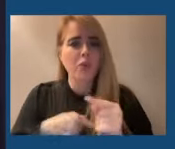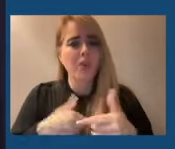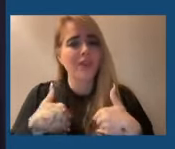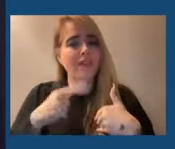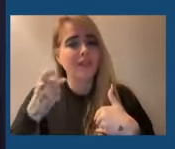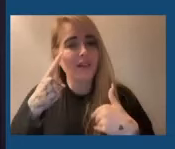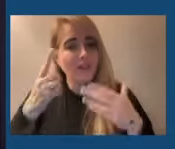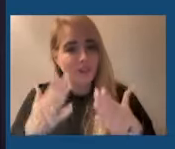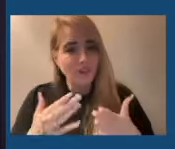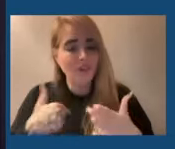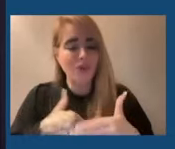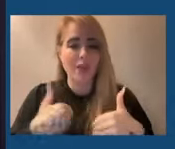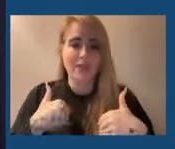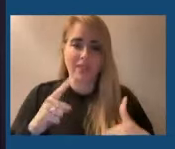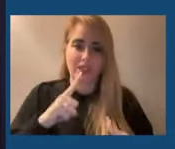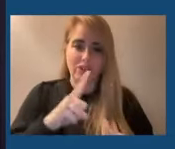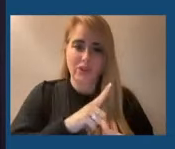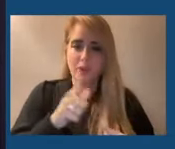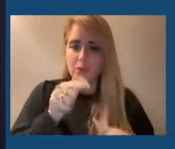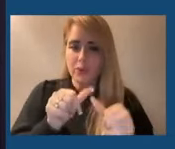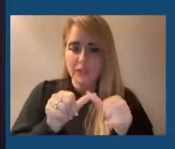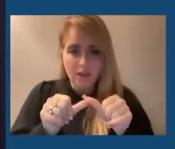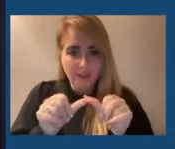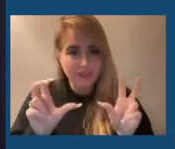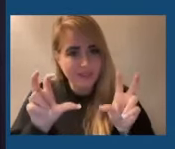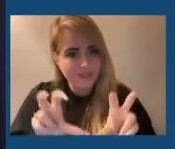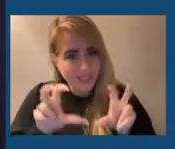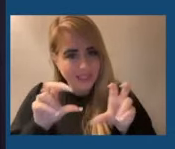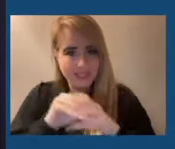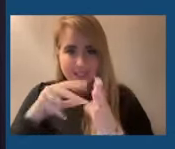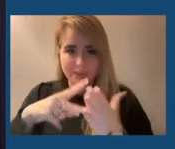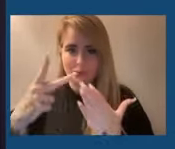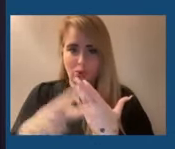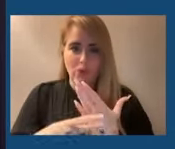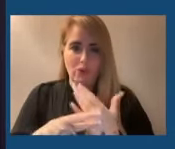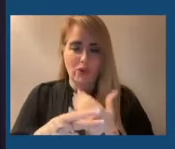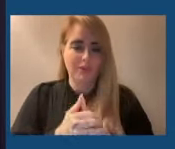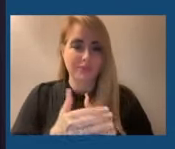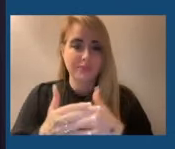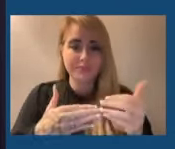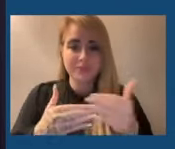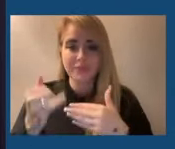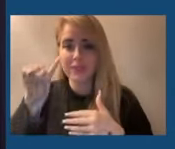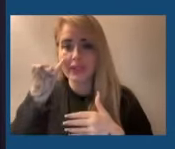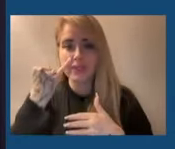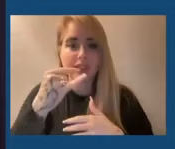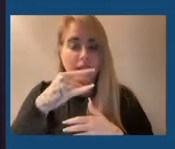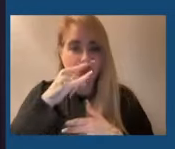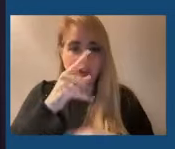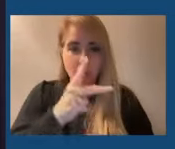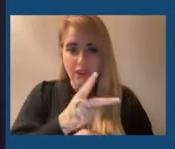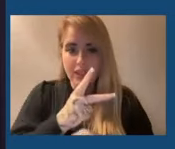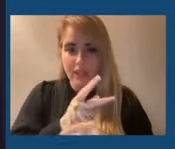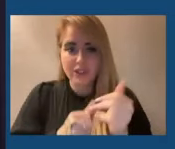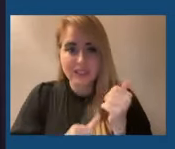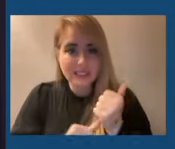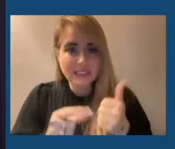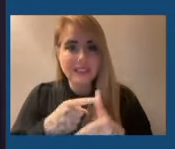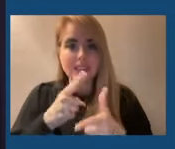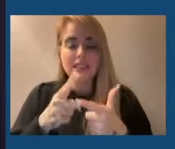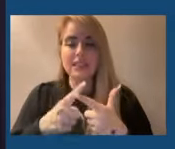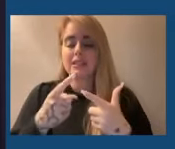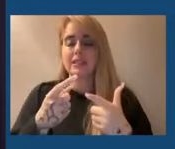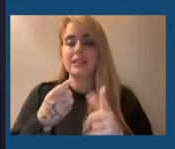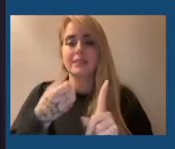and we have a legislature that's constantly investing into programs. Whether it's the child care assistance, expanded child